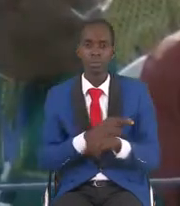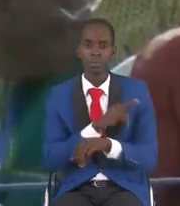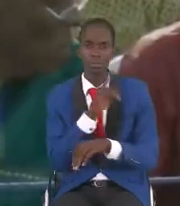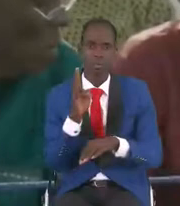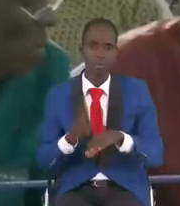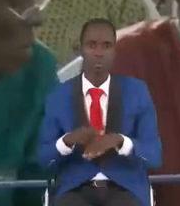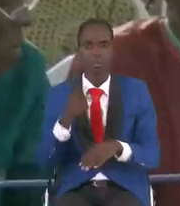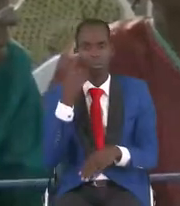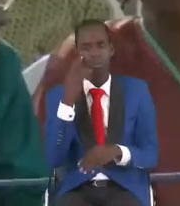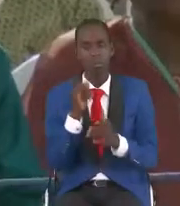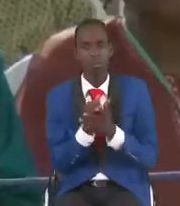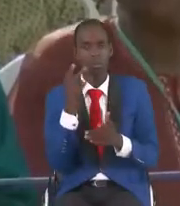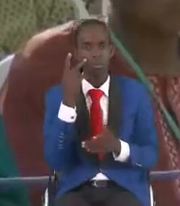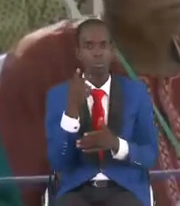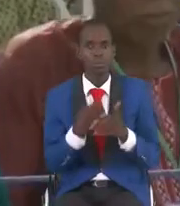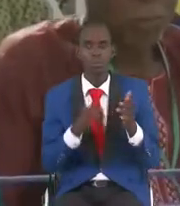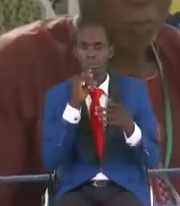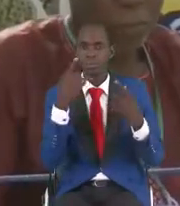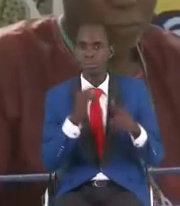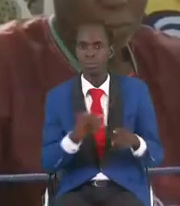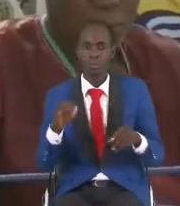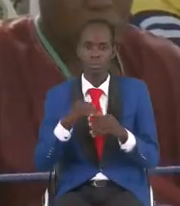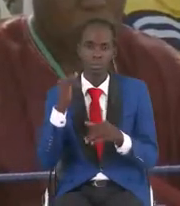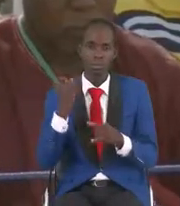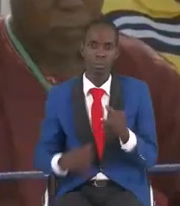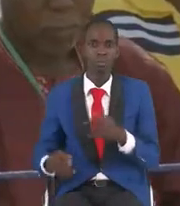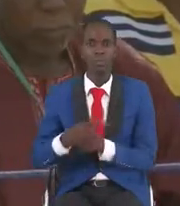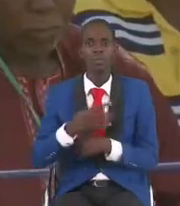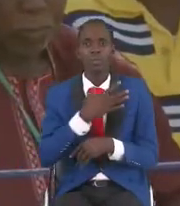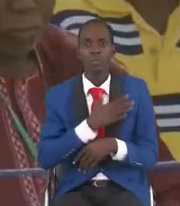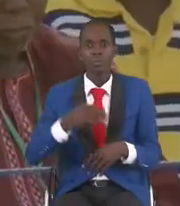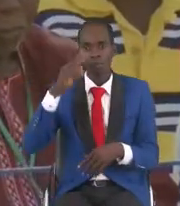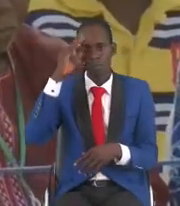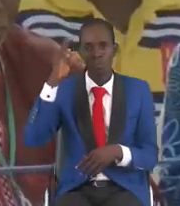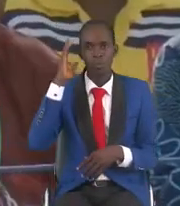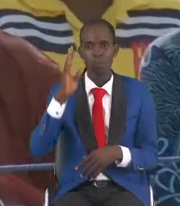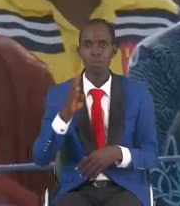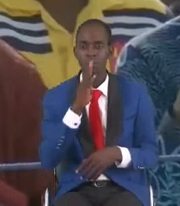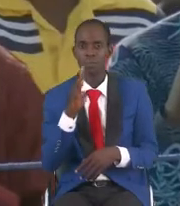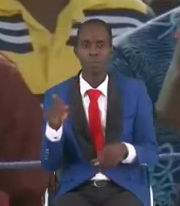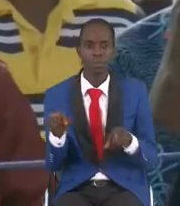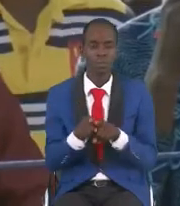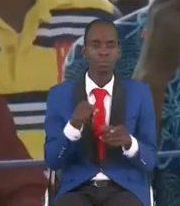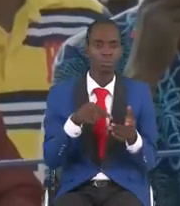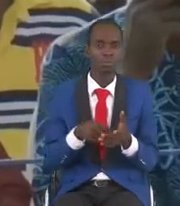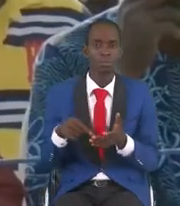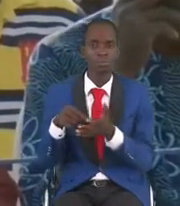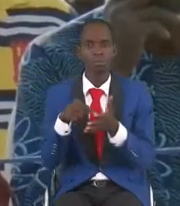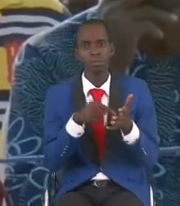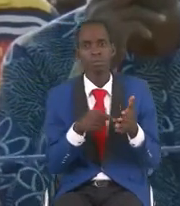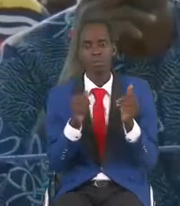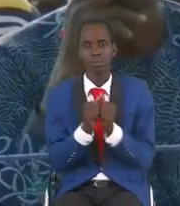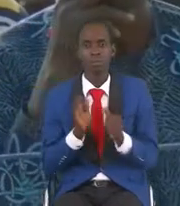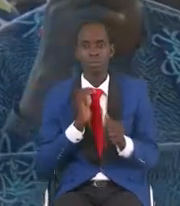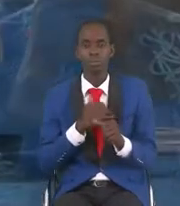the last days. There'll be perilous time, and men will be like this, they'll be like that. With our natural eyes,